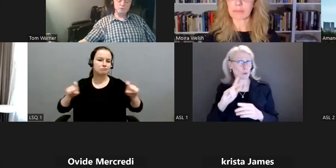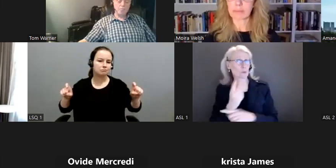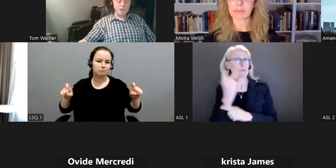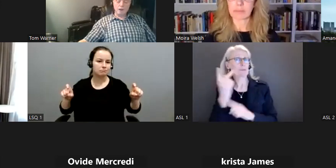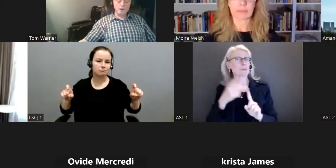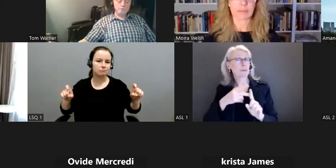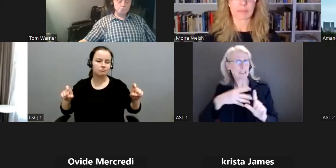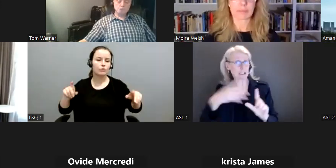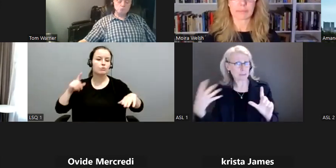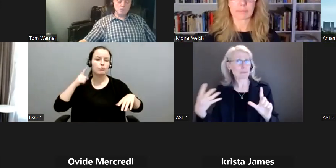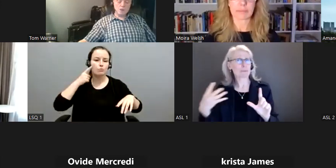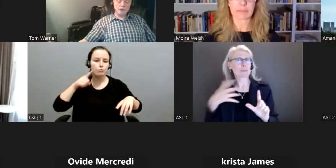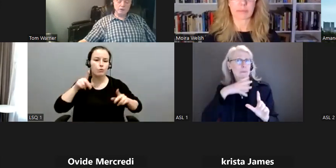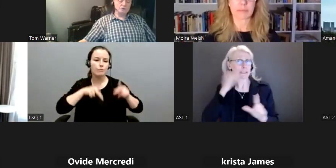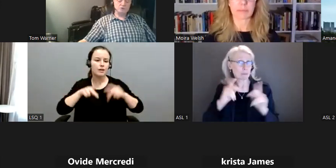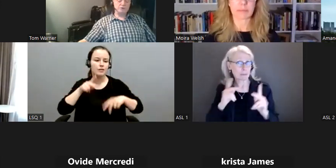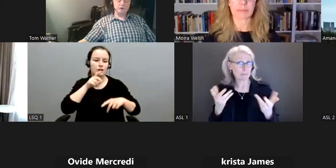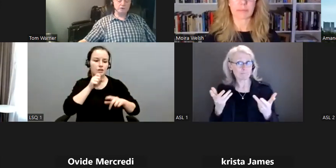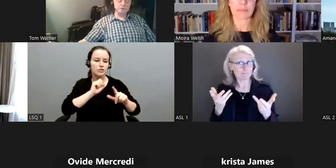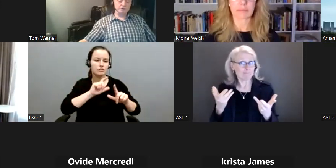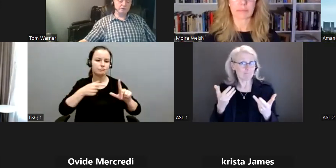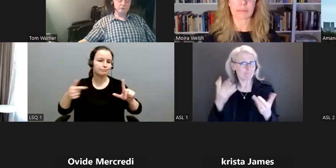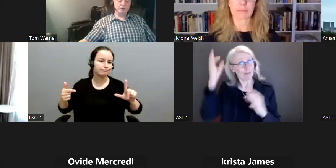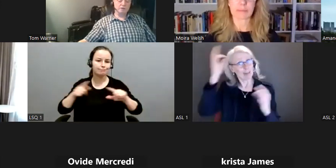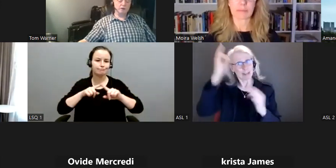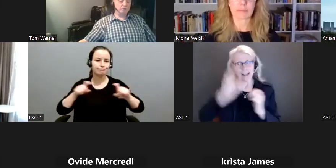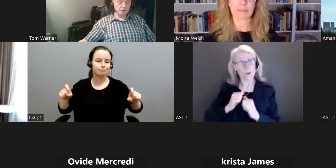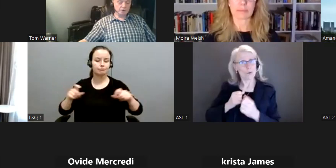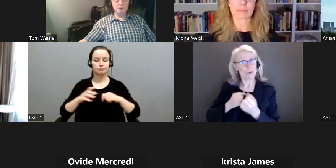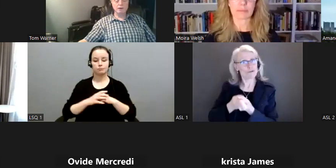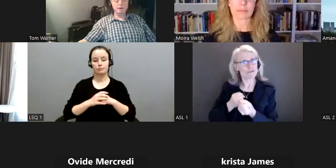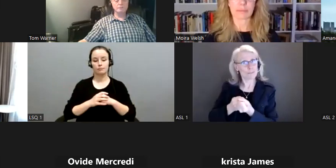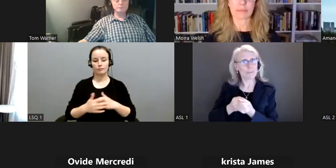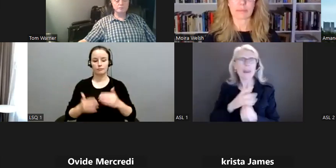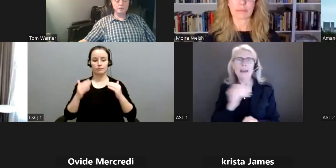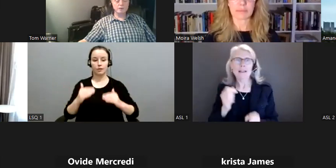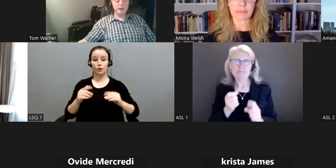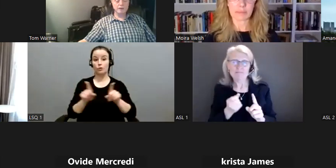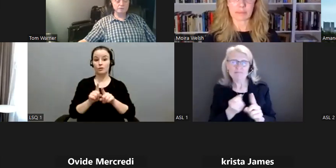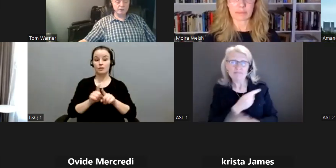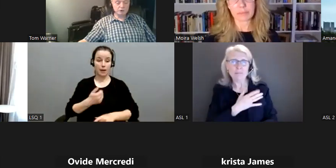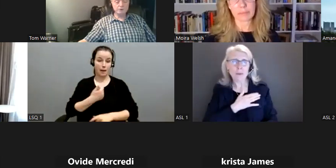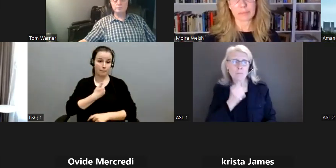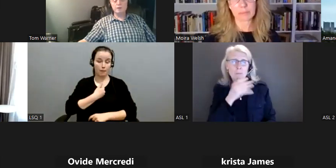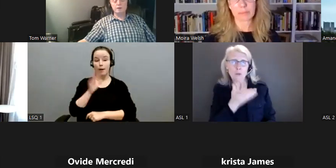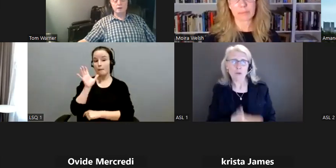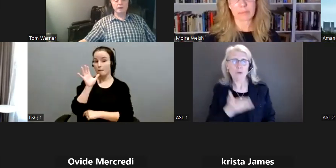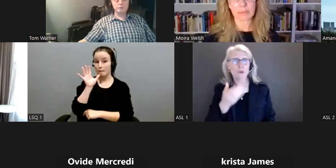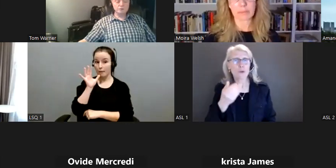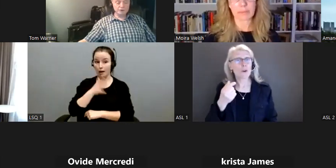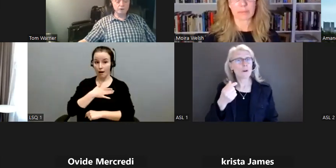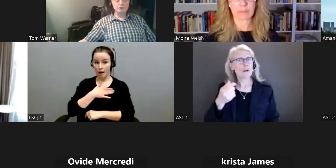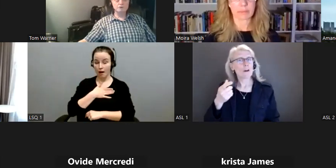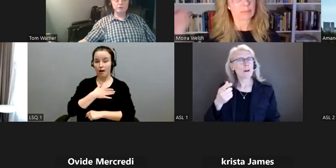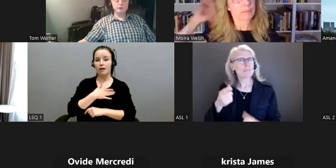seniors. Right. And also just on a personal level, my mother had dementia. And